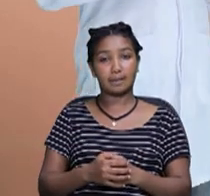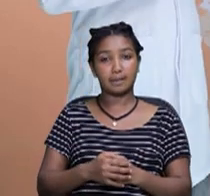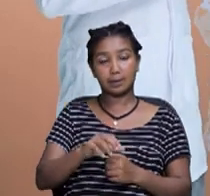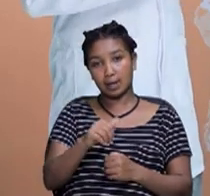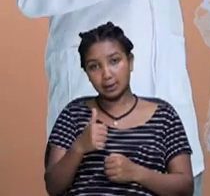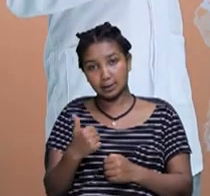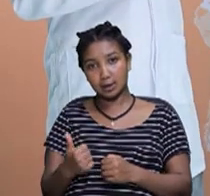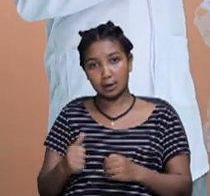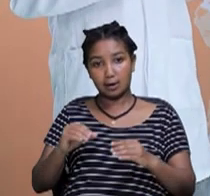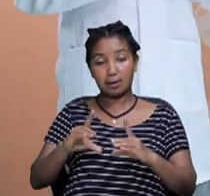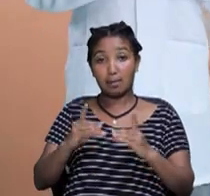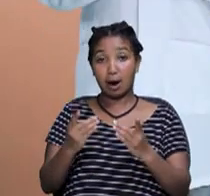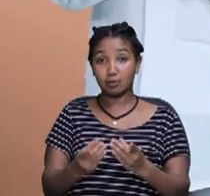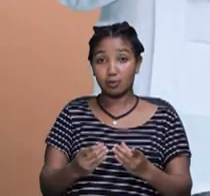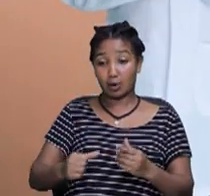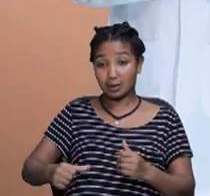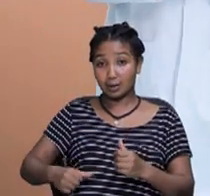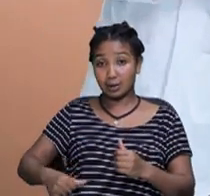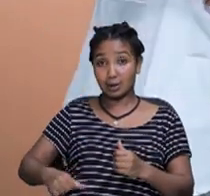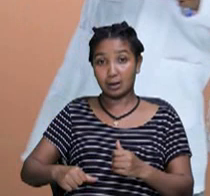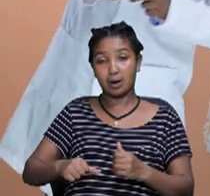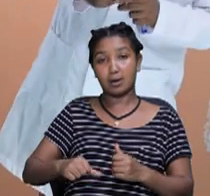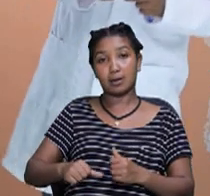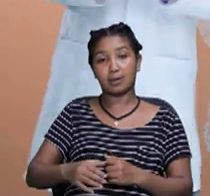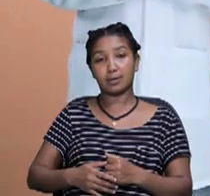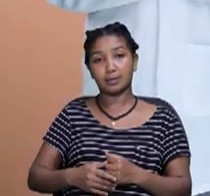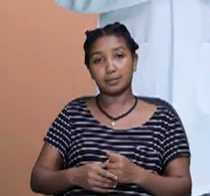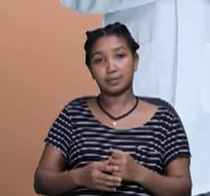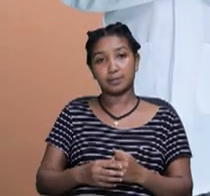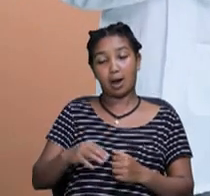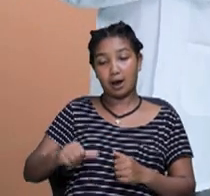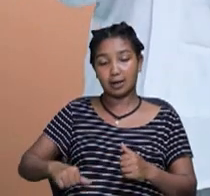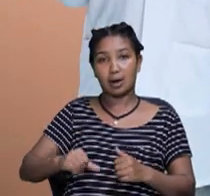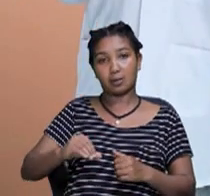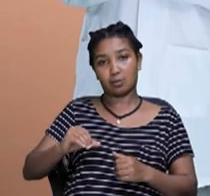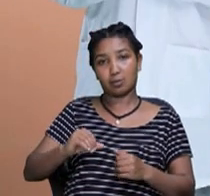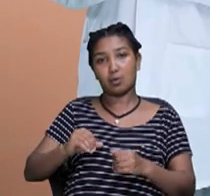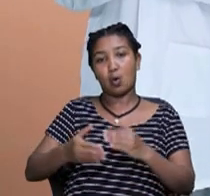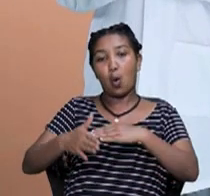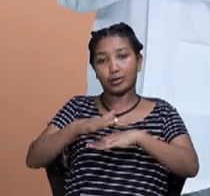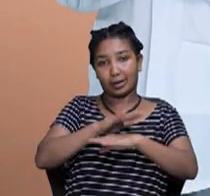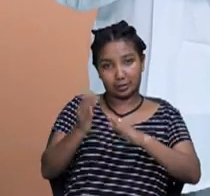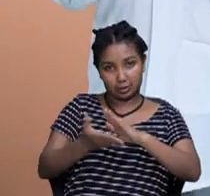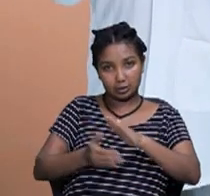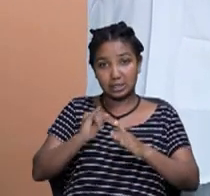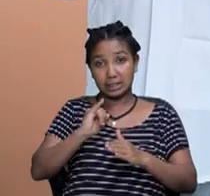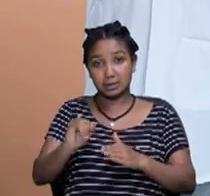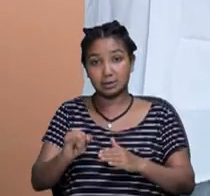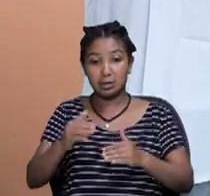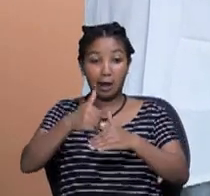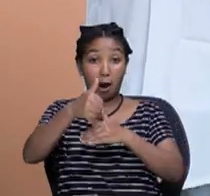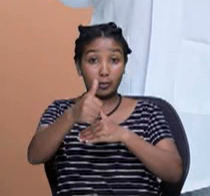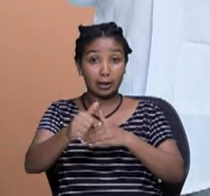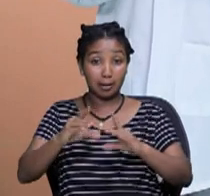the other part of an adrenal gland is an adrenal cortex. An adrenal cortex is